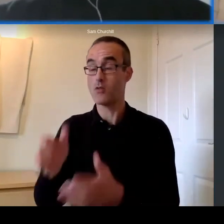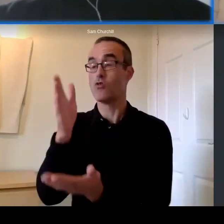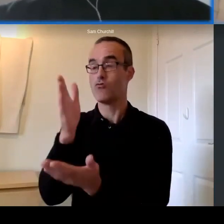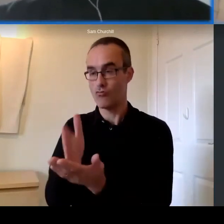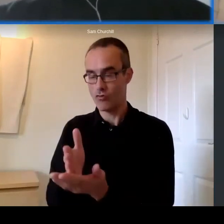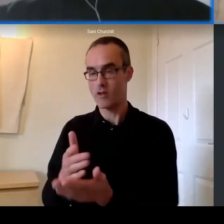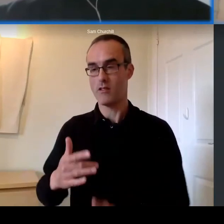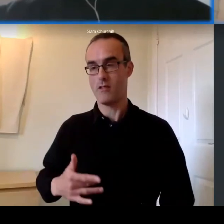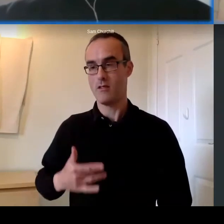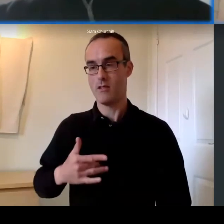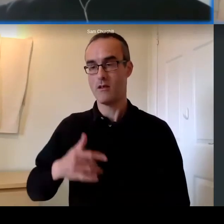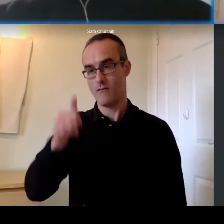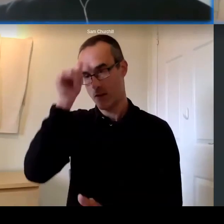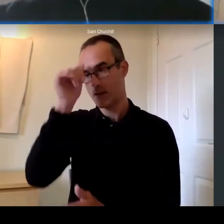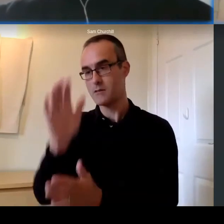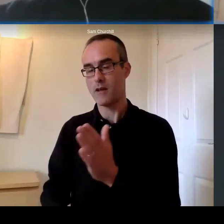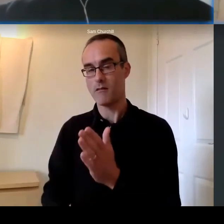make the difference.